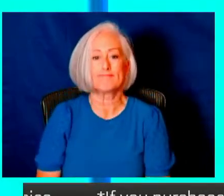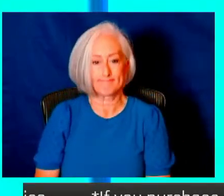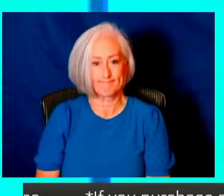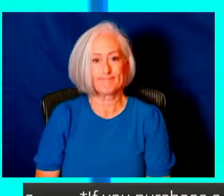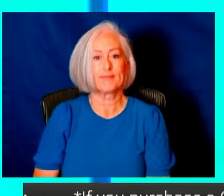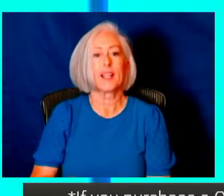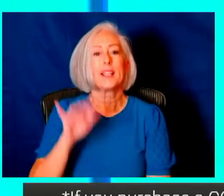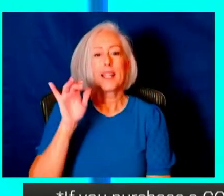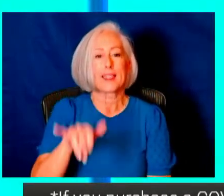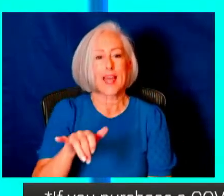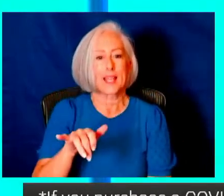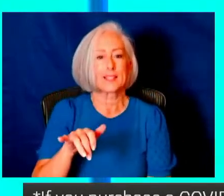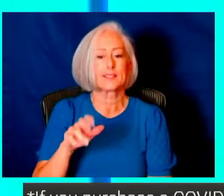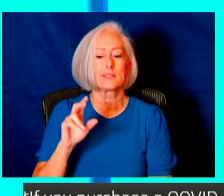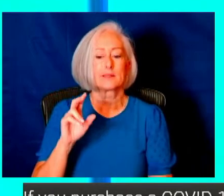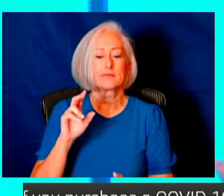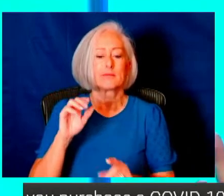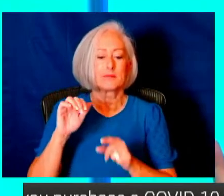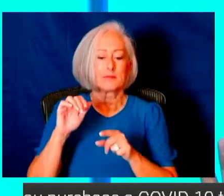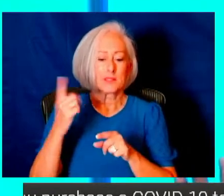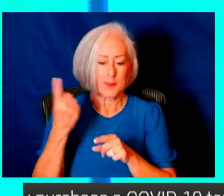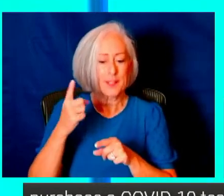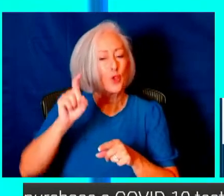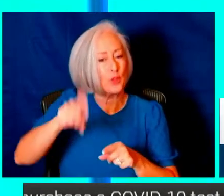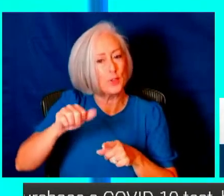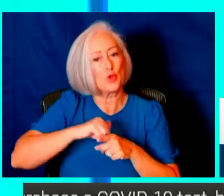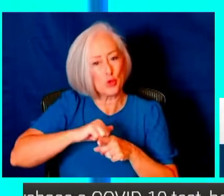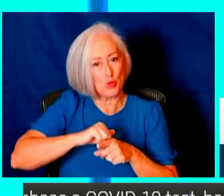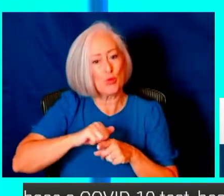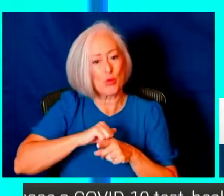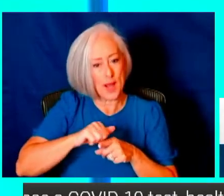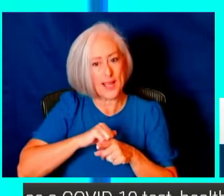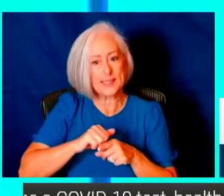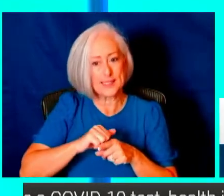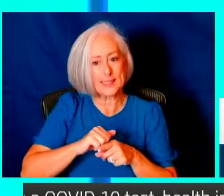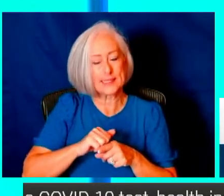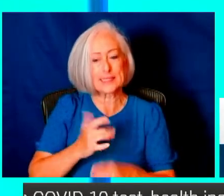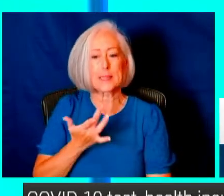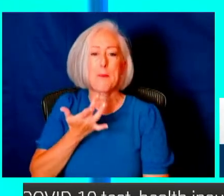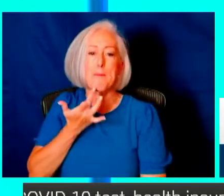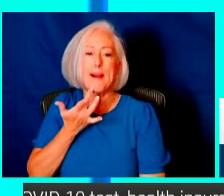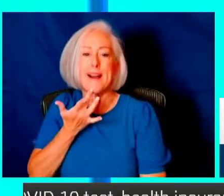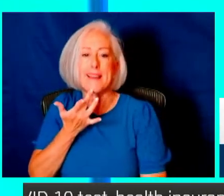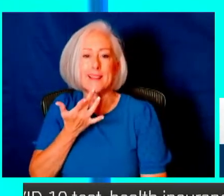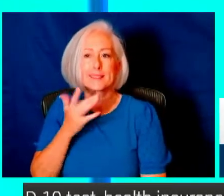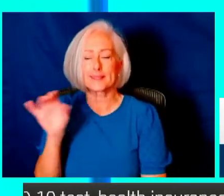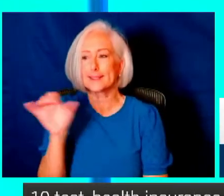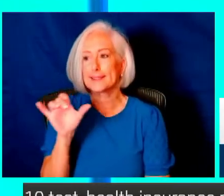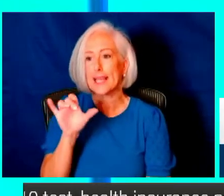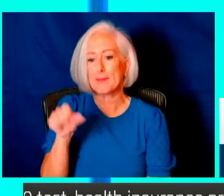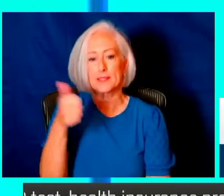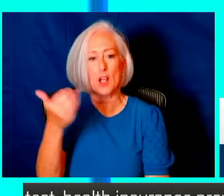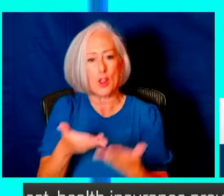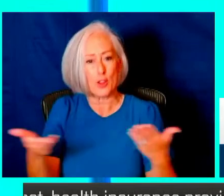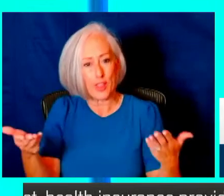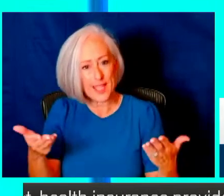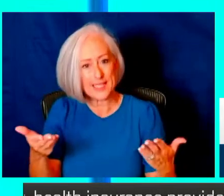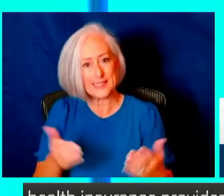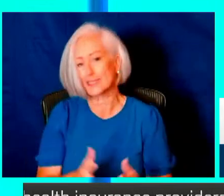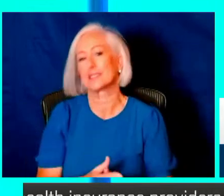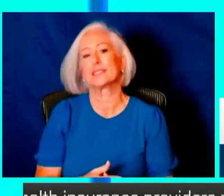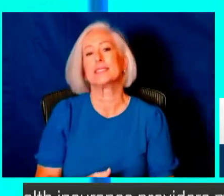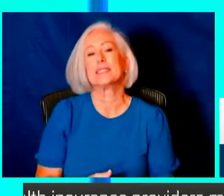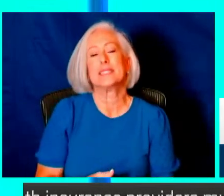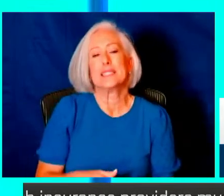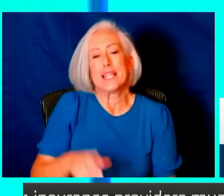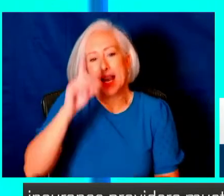and it takes. I mean, it's a bias like anything else. And I think you just